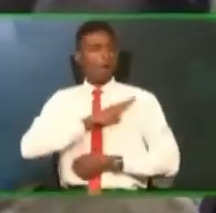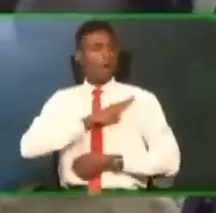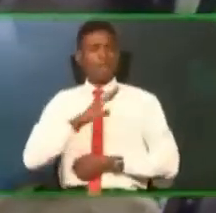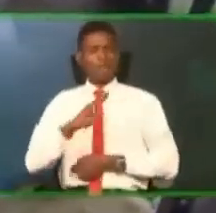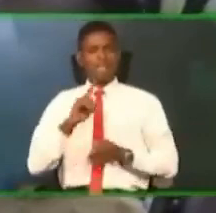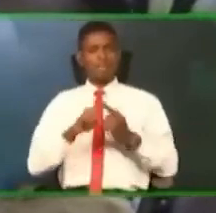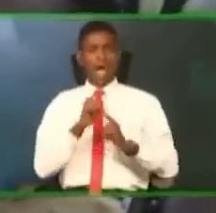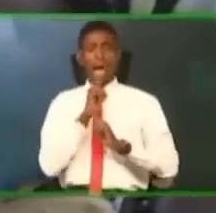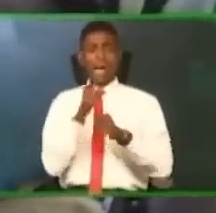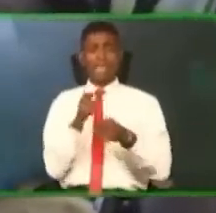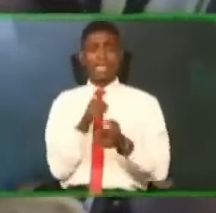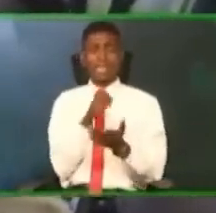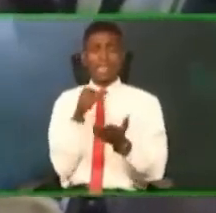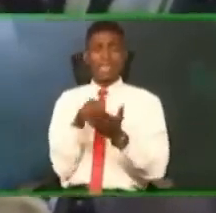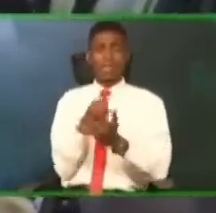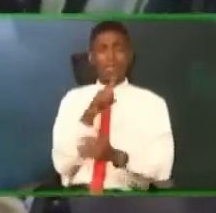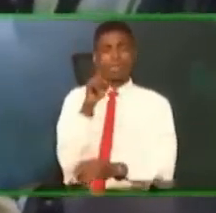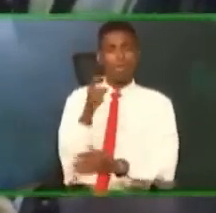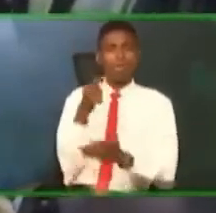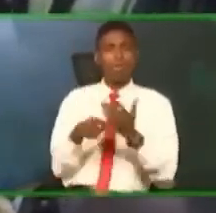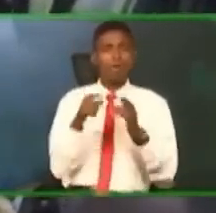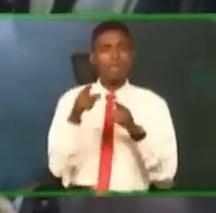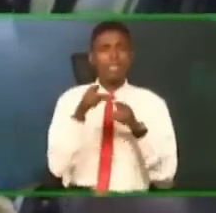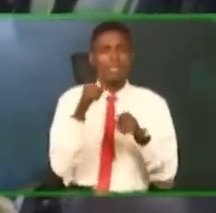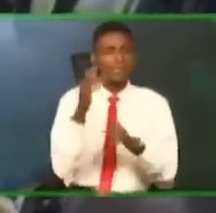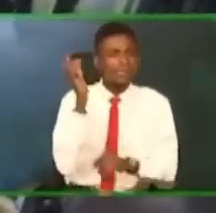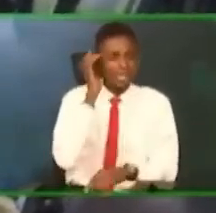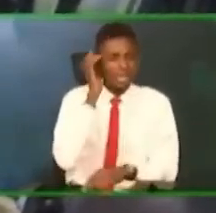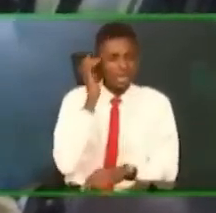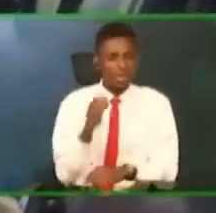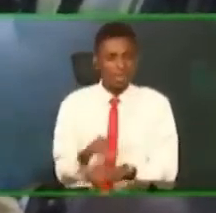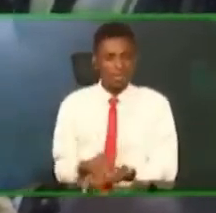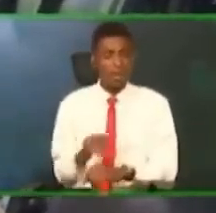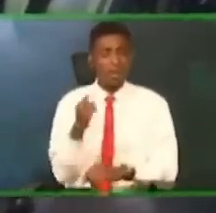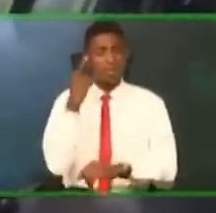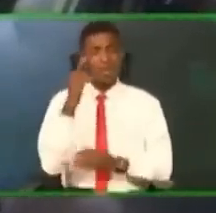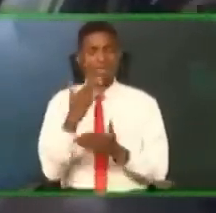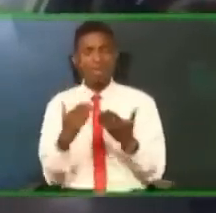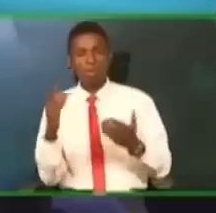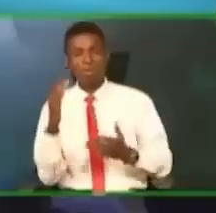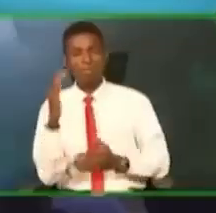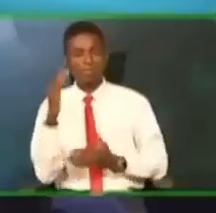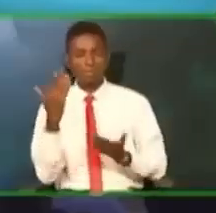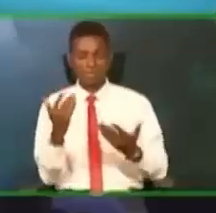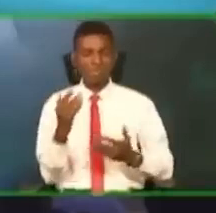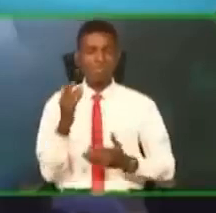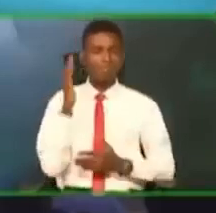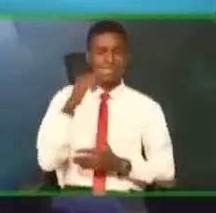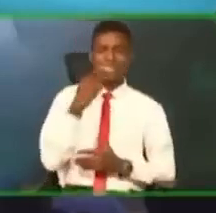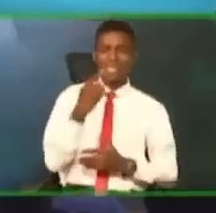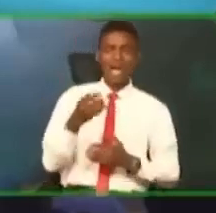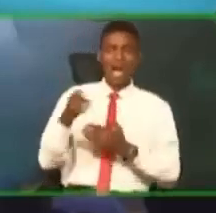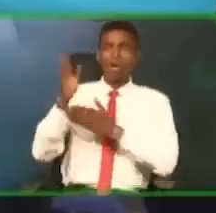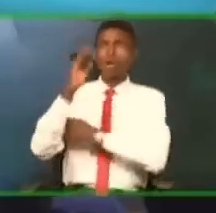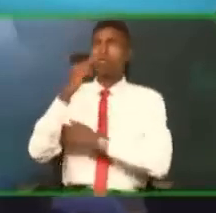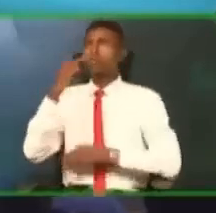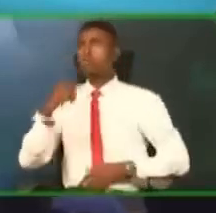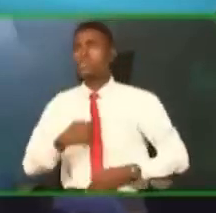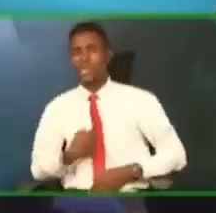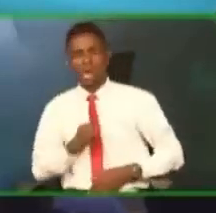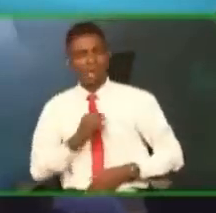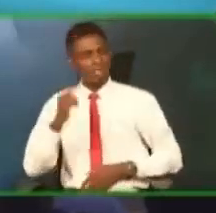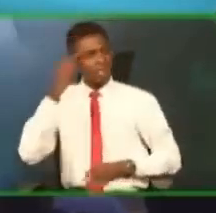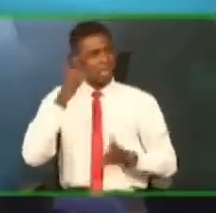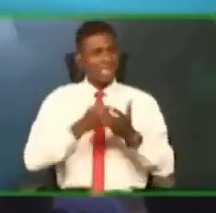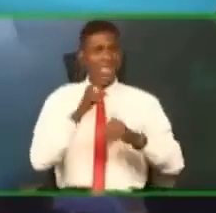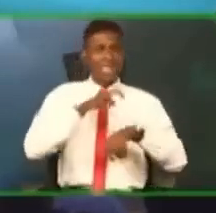question. What did you hear? For someone, he will say, God told me, I think it's time to